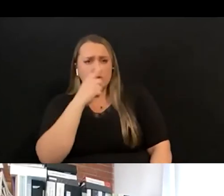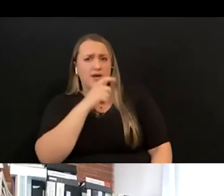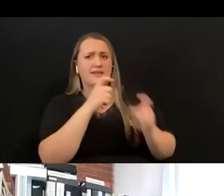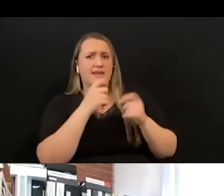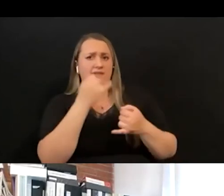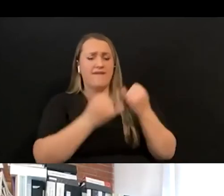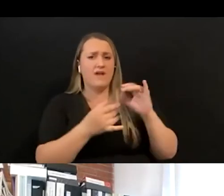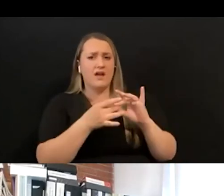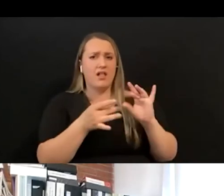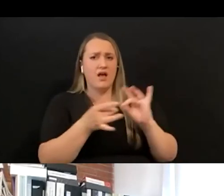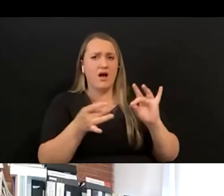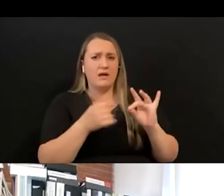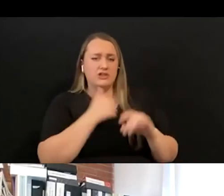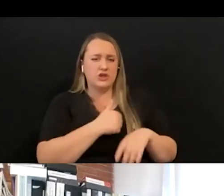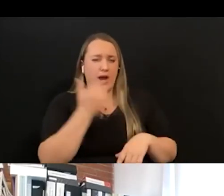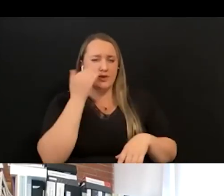Sorry.